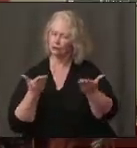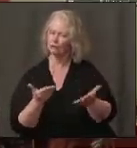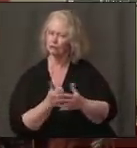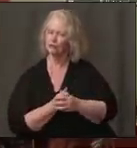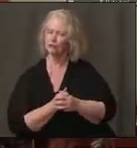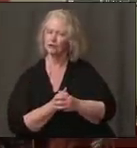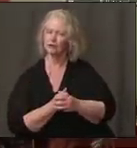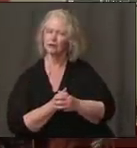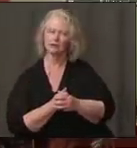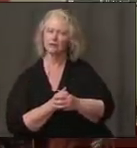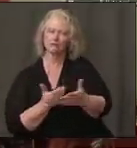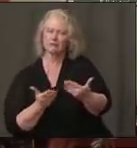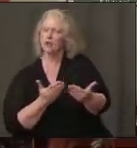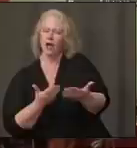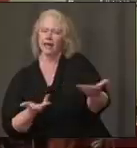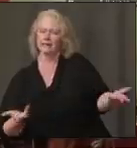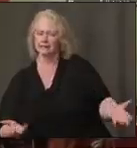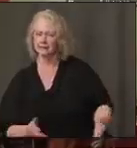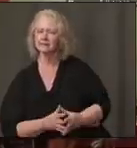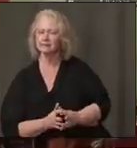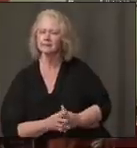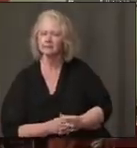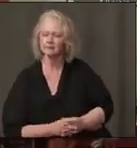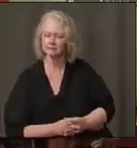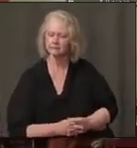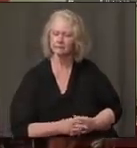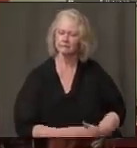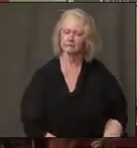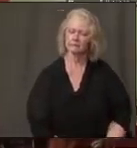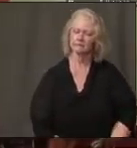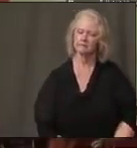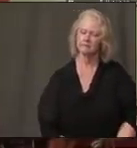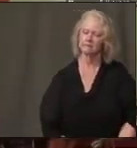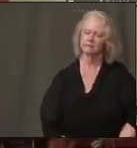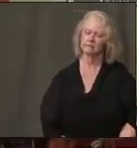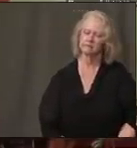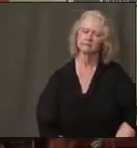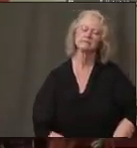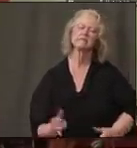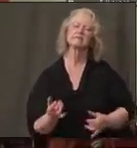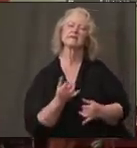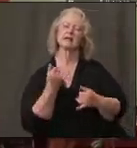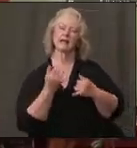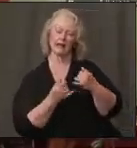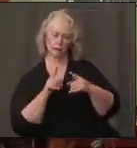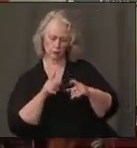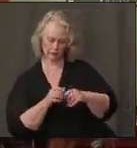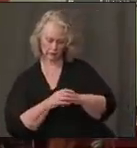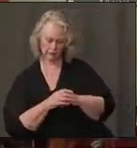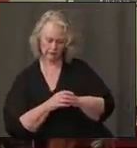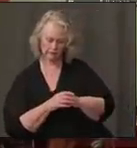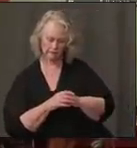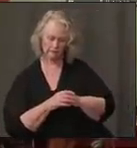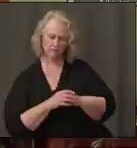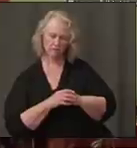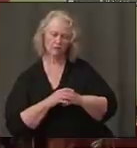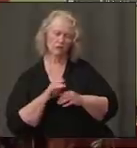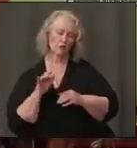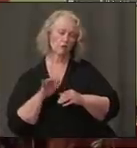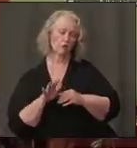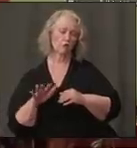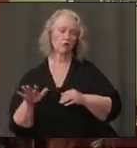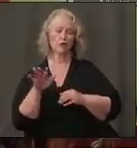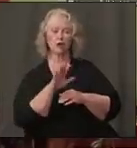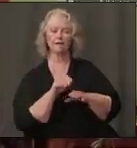them regardless. And last question, in the course of your discussions in the